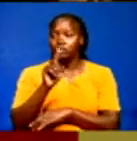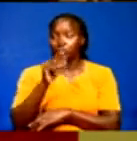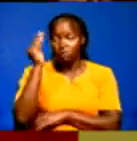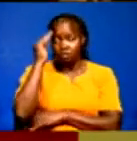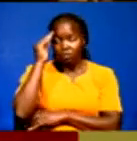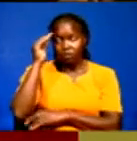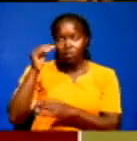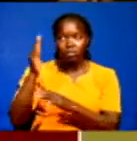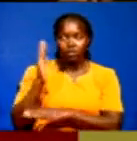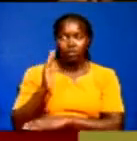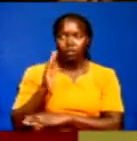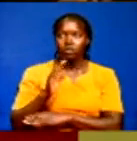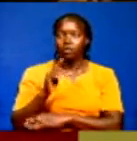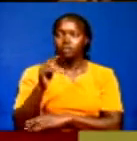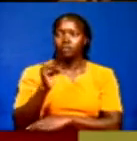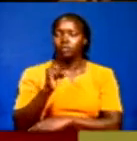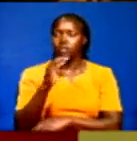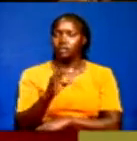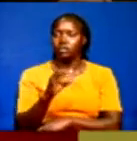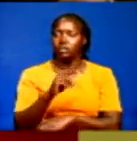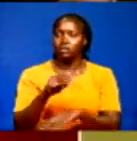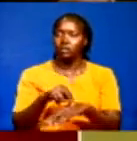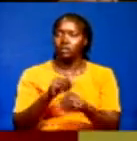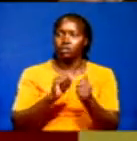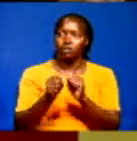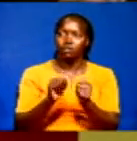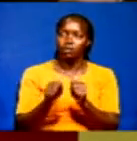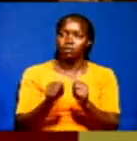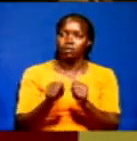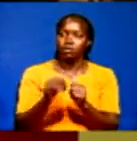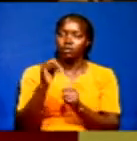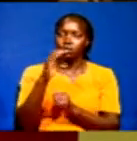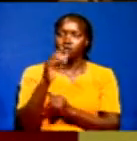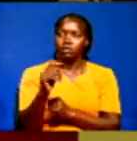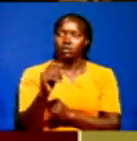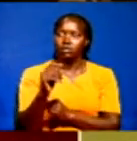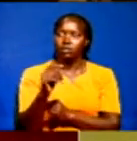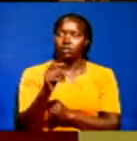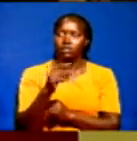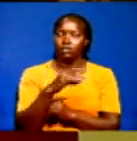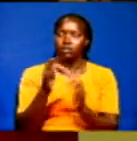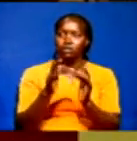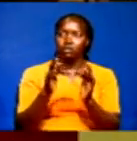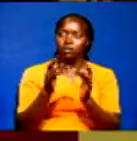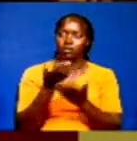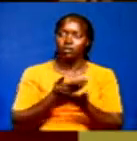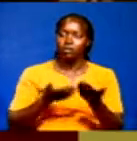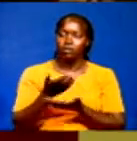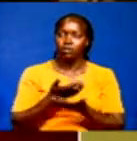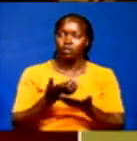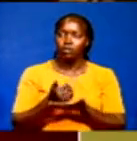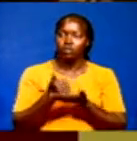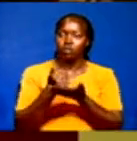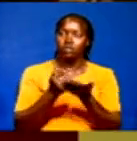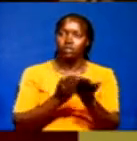Teacher Service Commission, National Administration, ICT and Digital Economy helped to